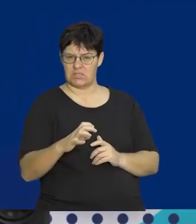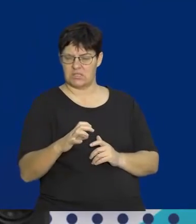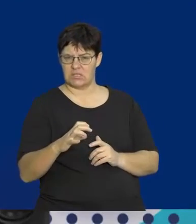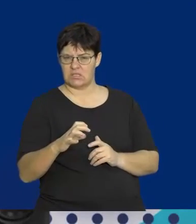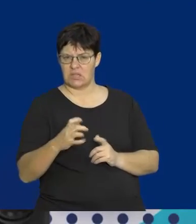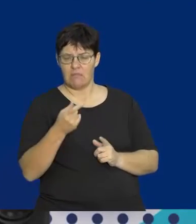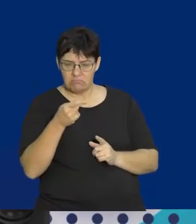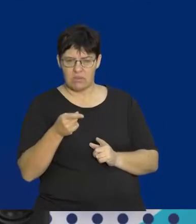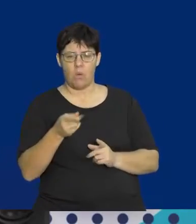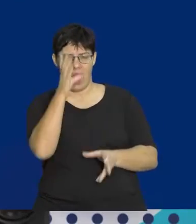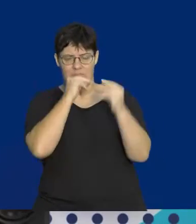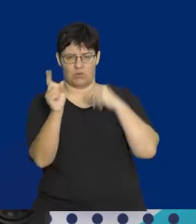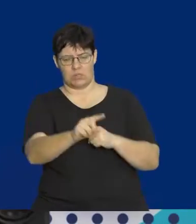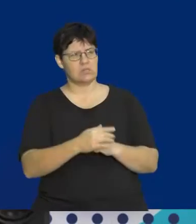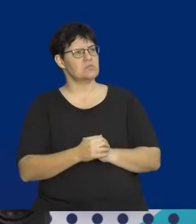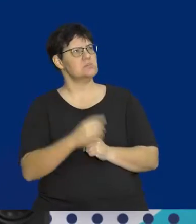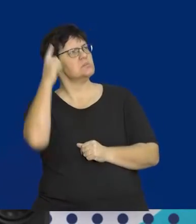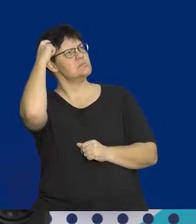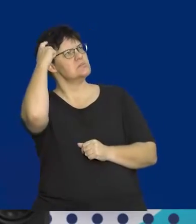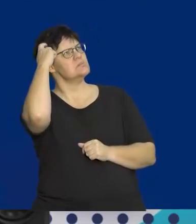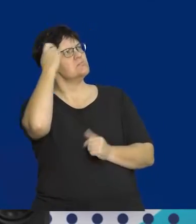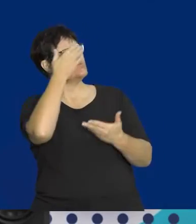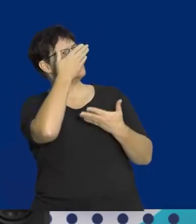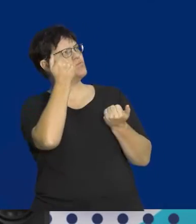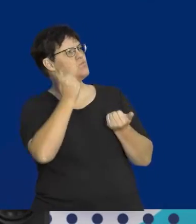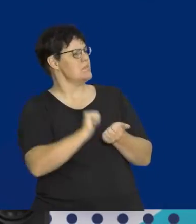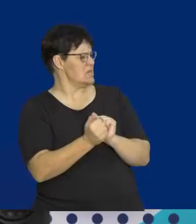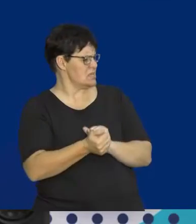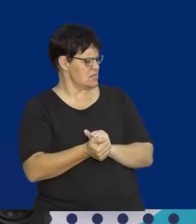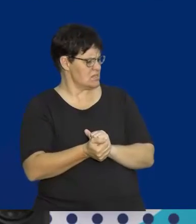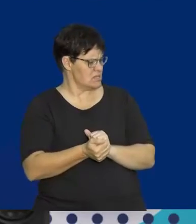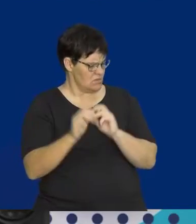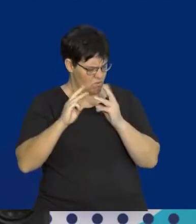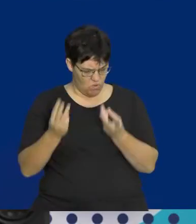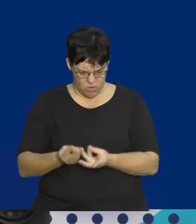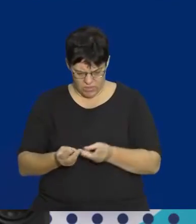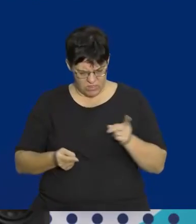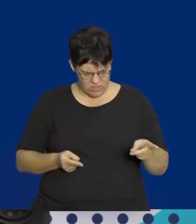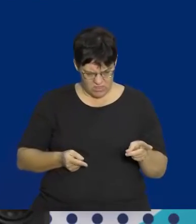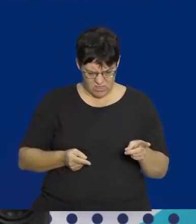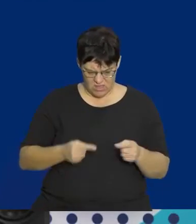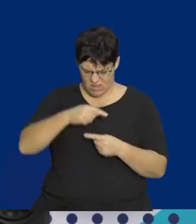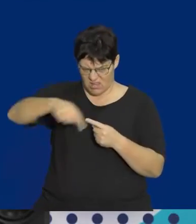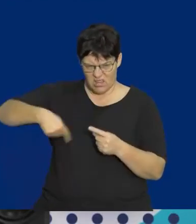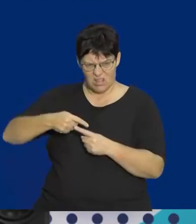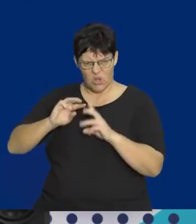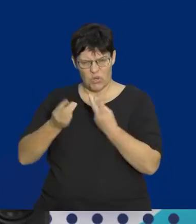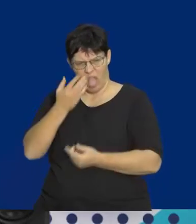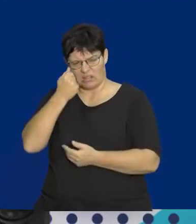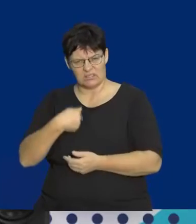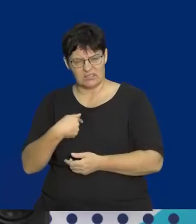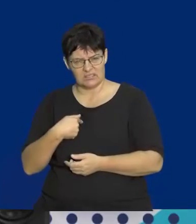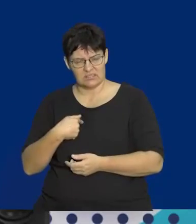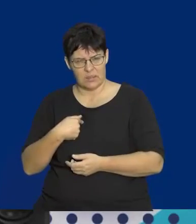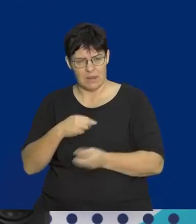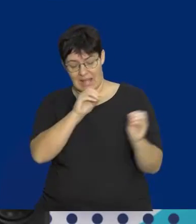be that something will experience? And you're like, I don't know the mass of the Earth or the radius of the Earth, so